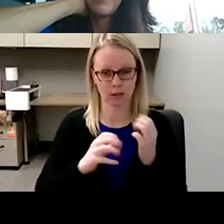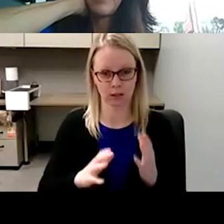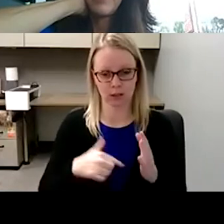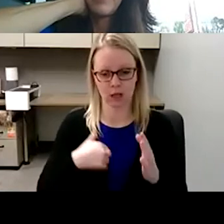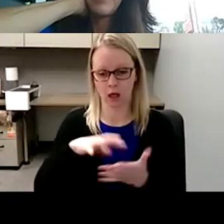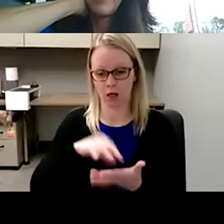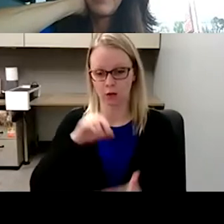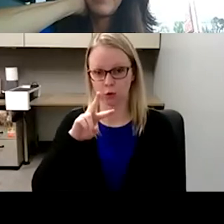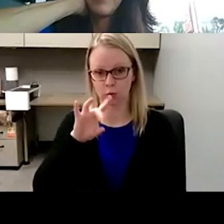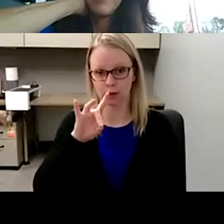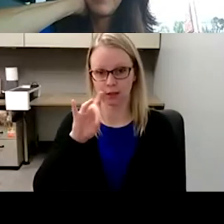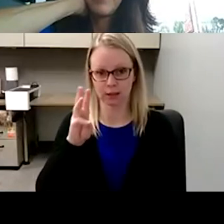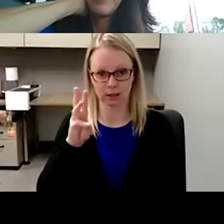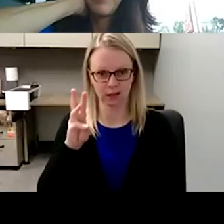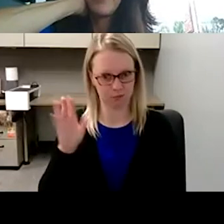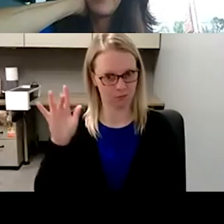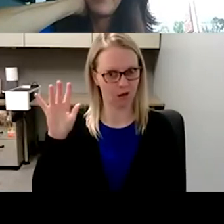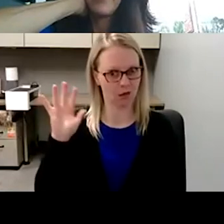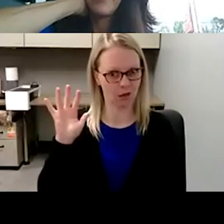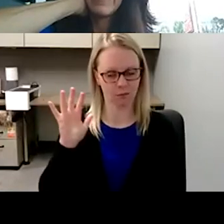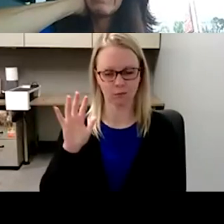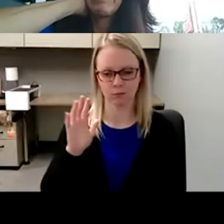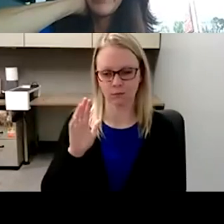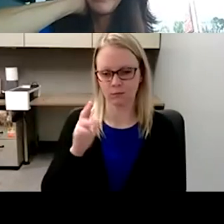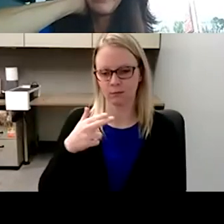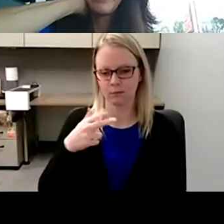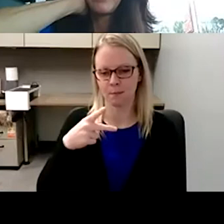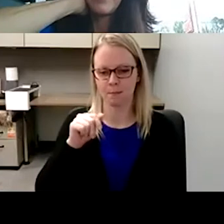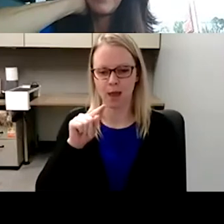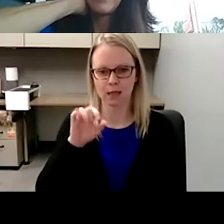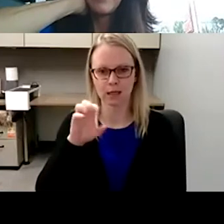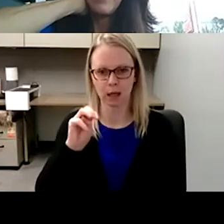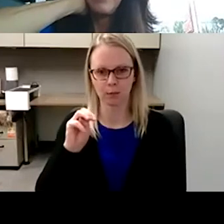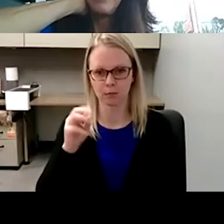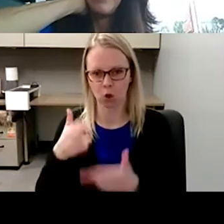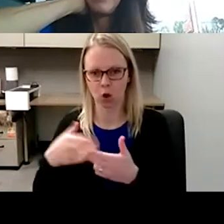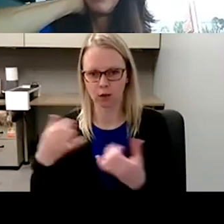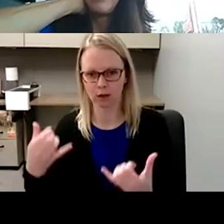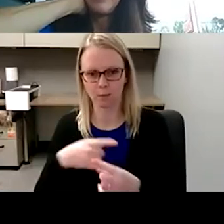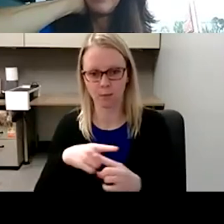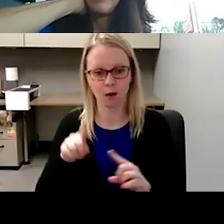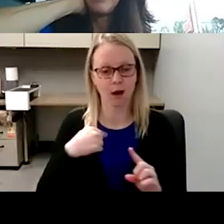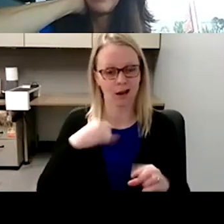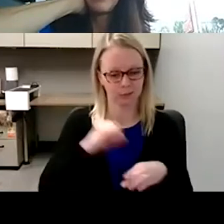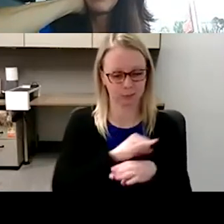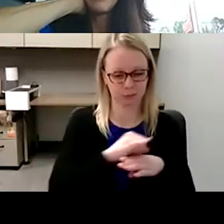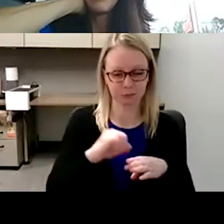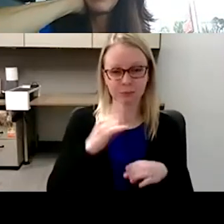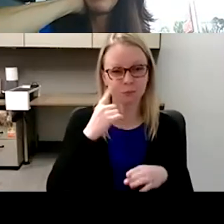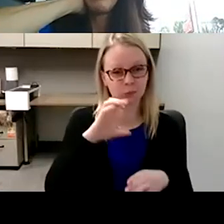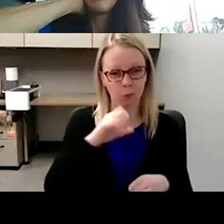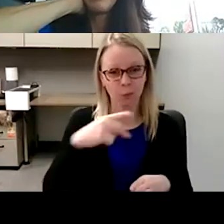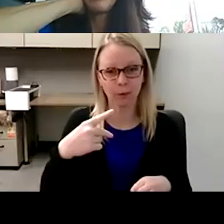the cockroaches versus the so-called Pentium and others now. And when I interned, actually, at the co-op in RIT, I worked for